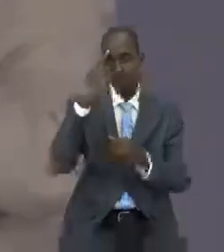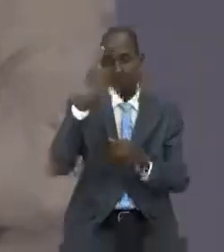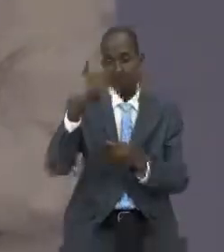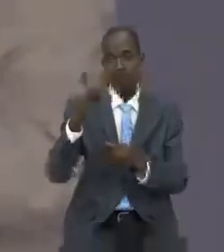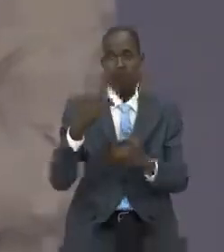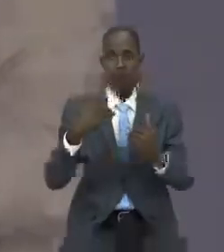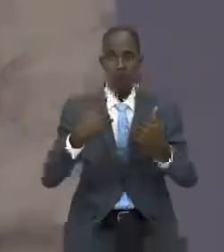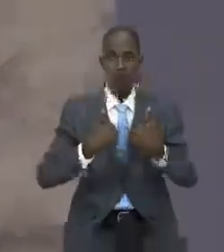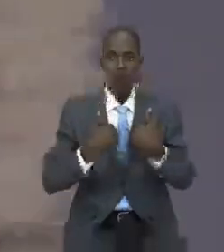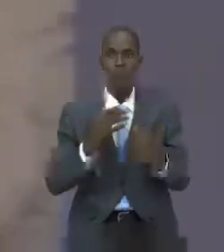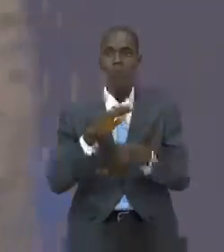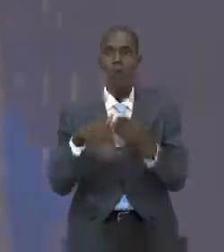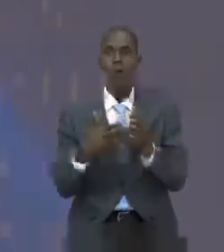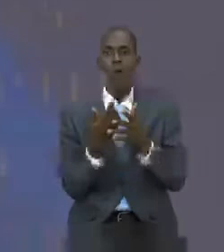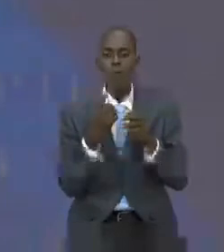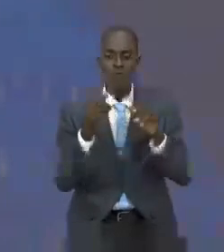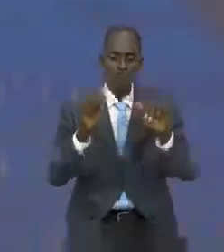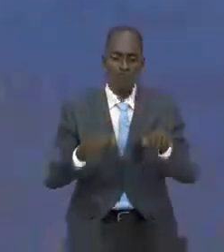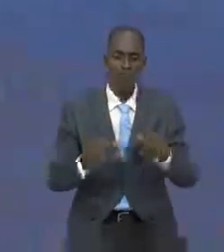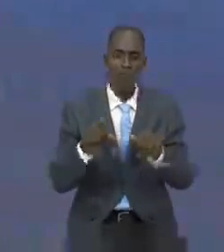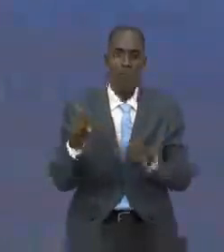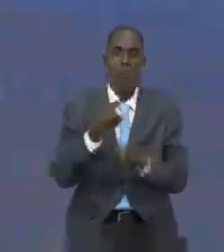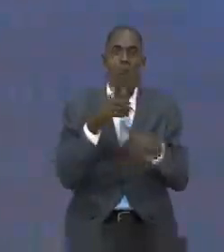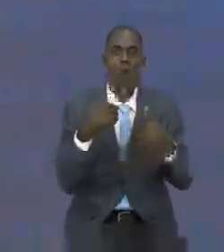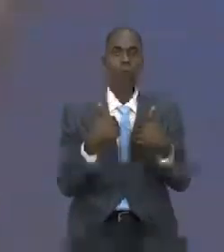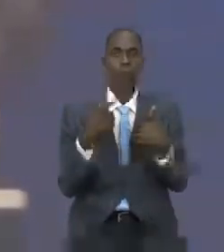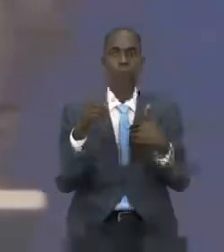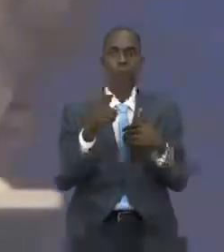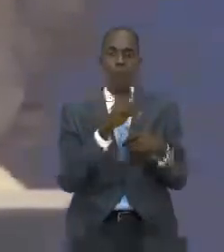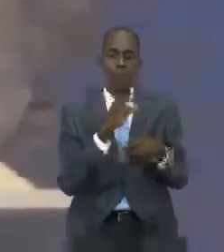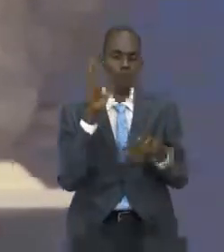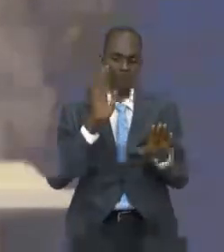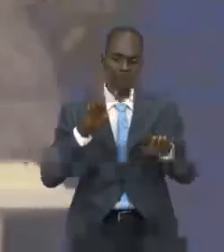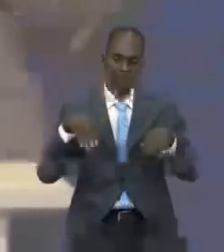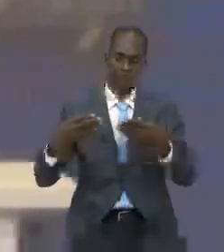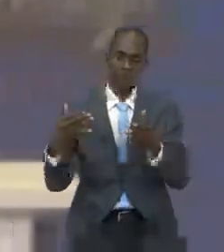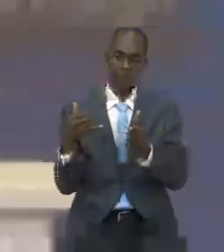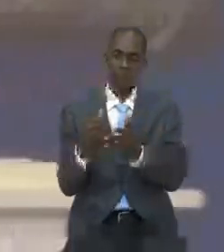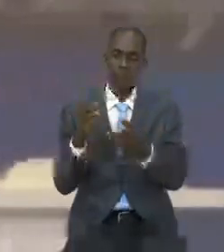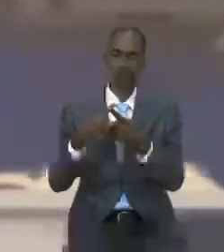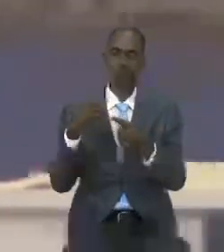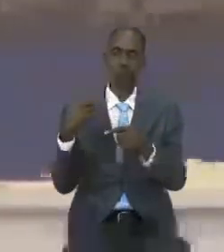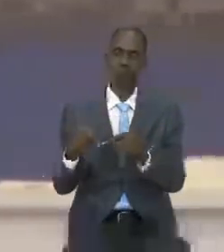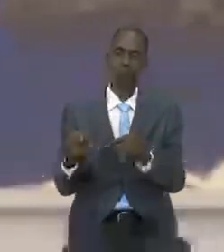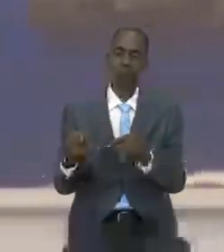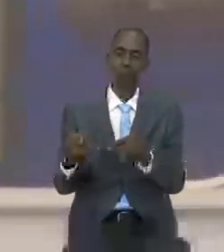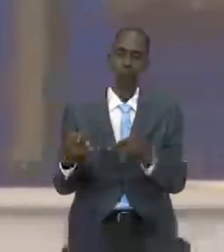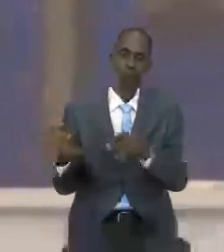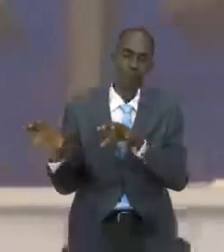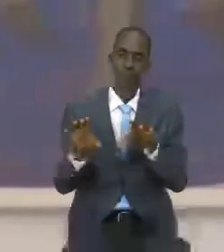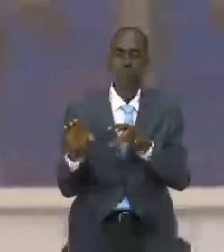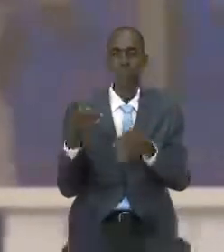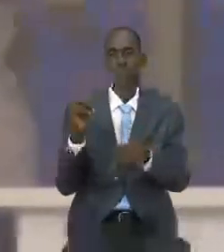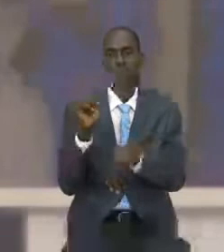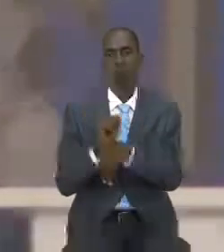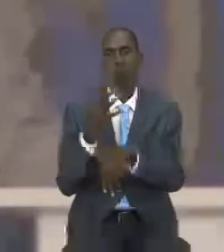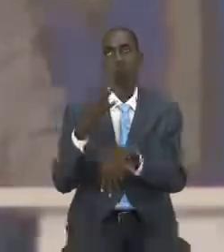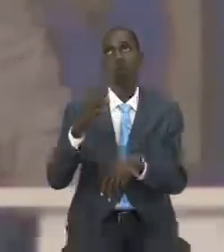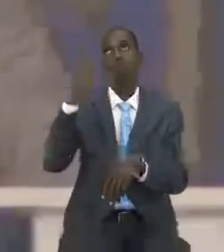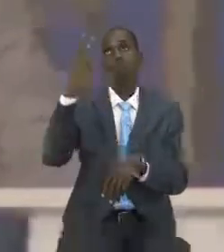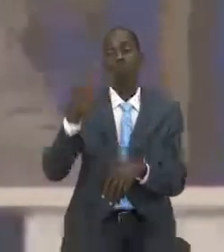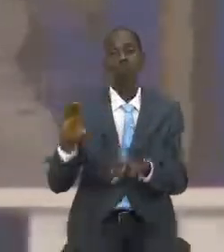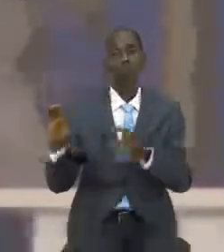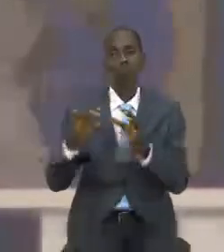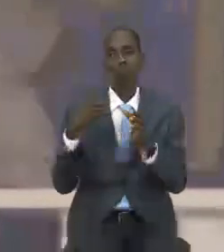have, all the ability you have, you push into the work of God. doing the will of God on